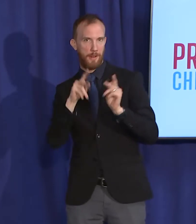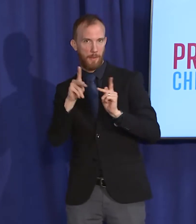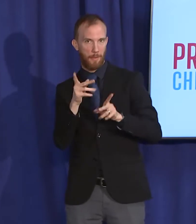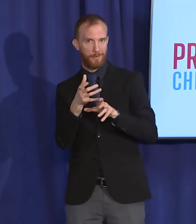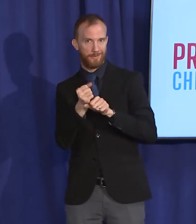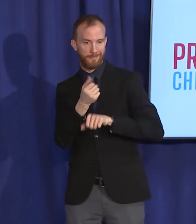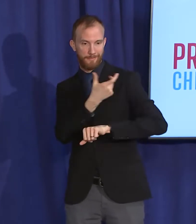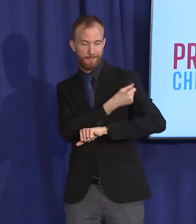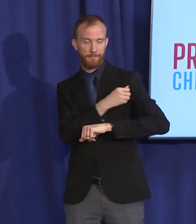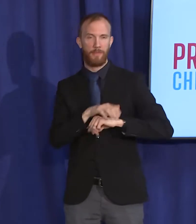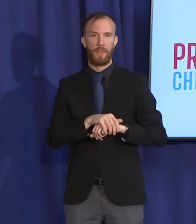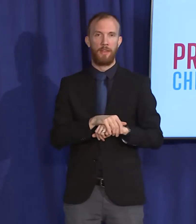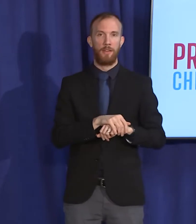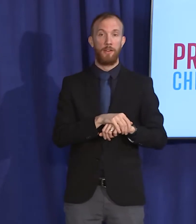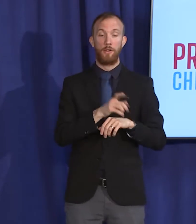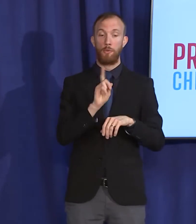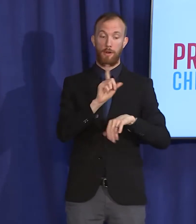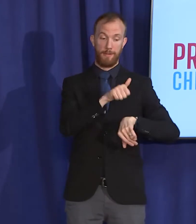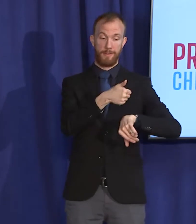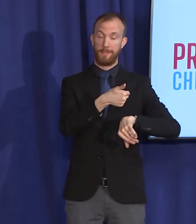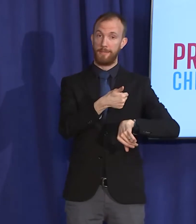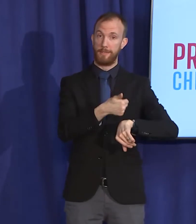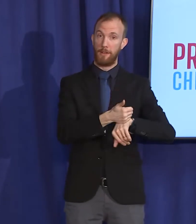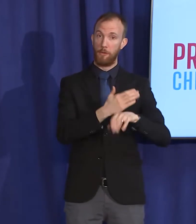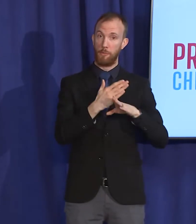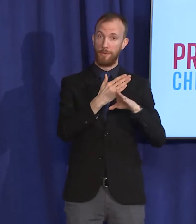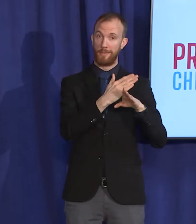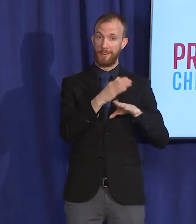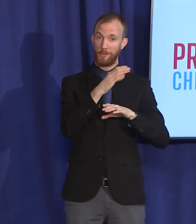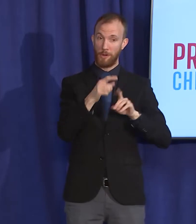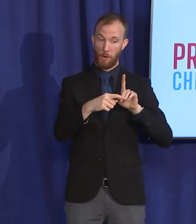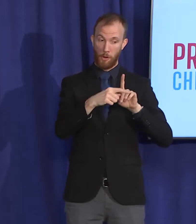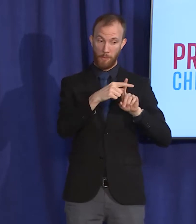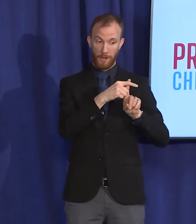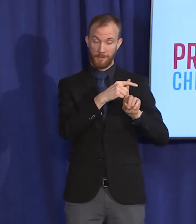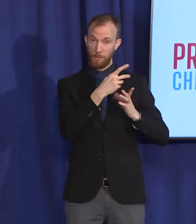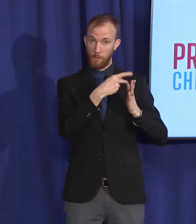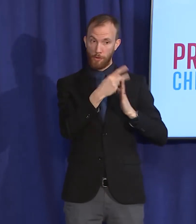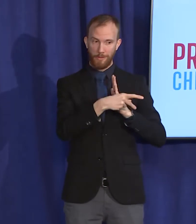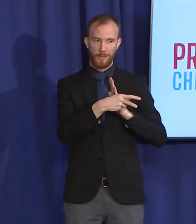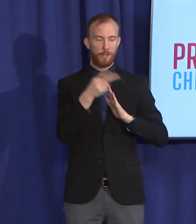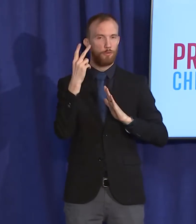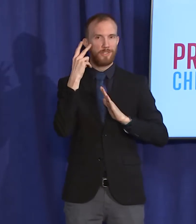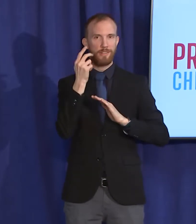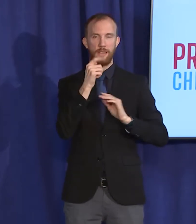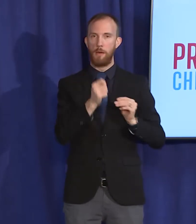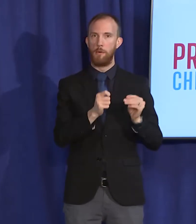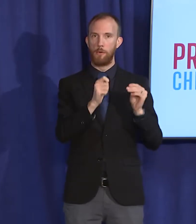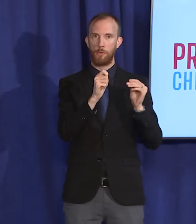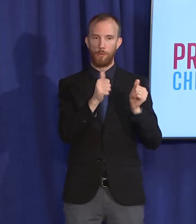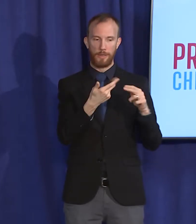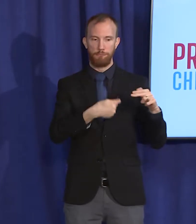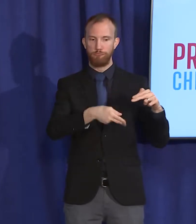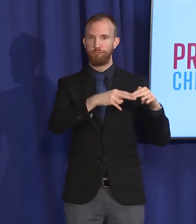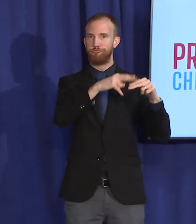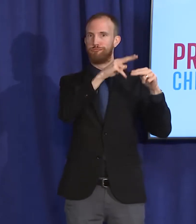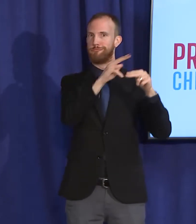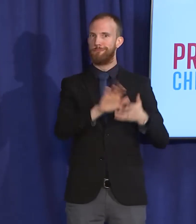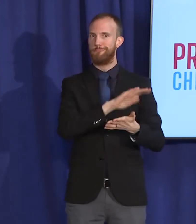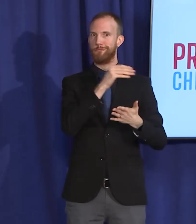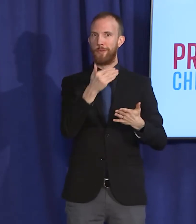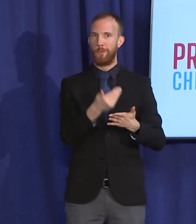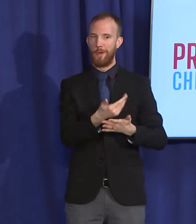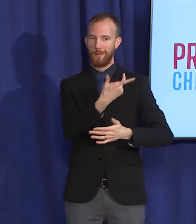Chicago Plus program was initially launched are seeing the fastest rates of increase in vaccinations in our entire